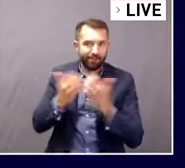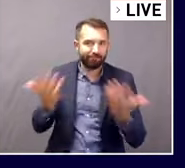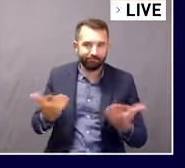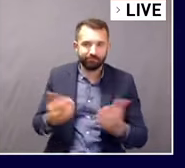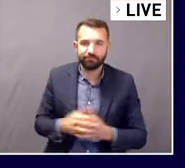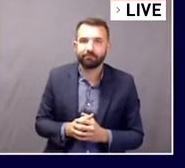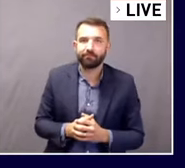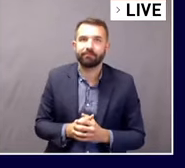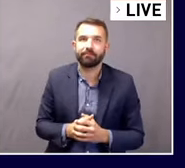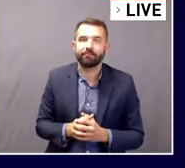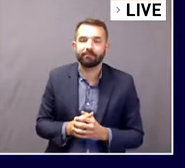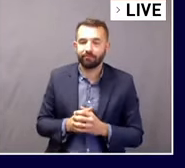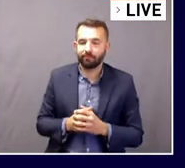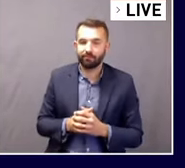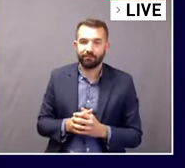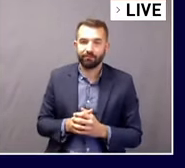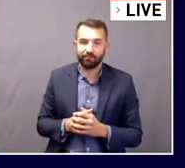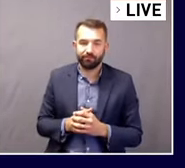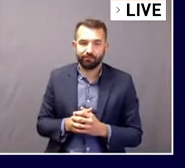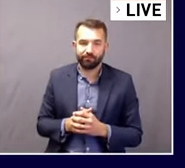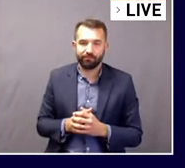7th wedding in Millinocket.